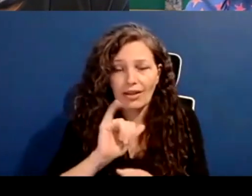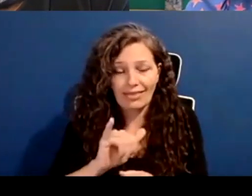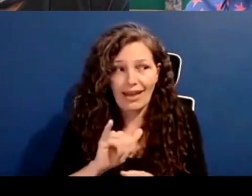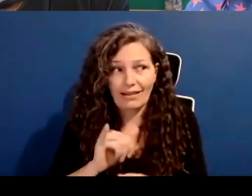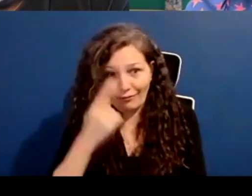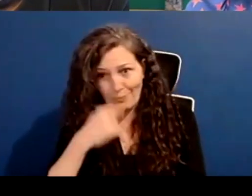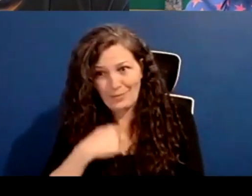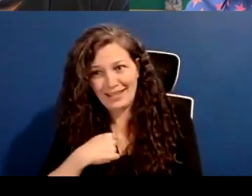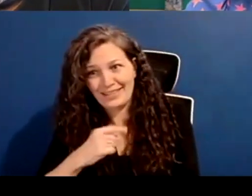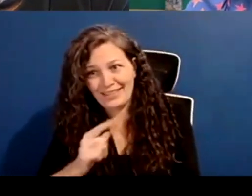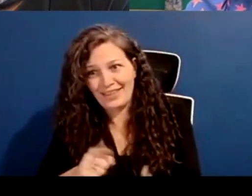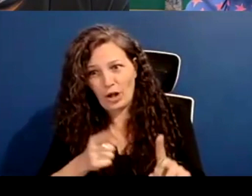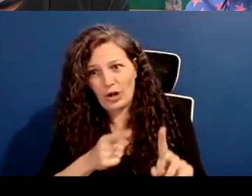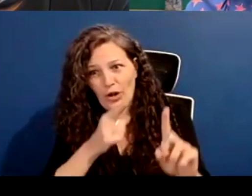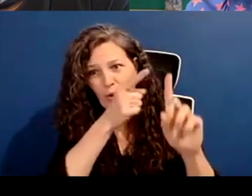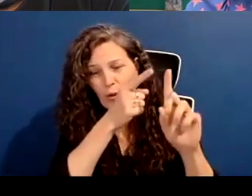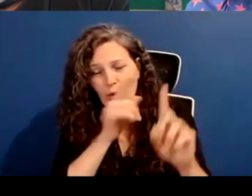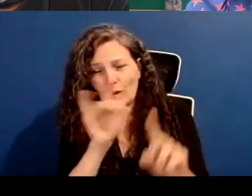And so